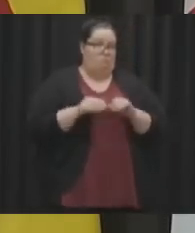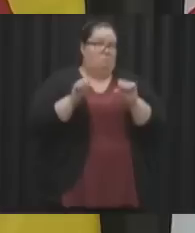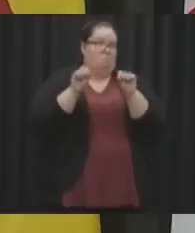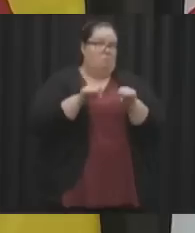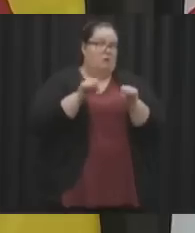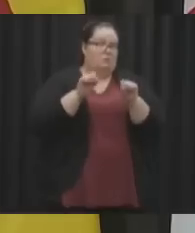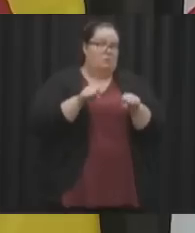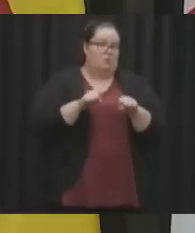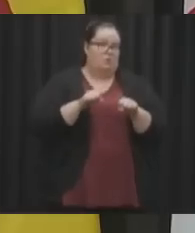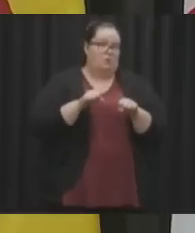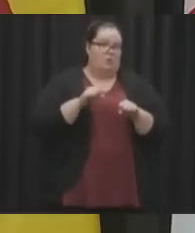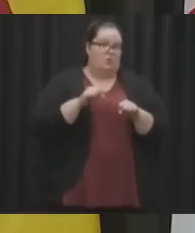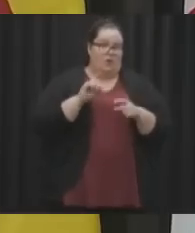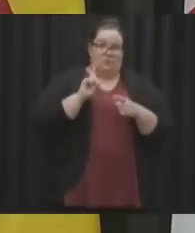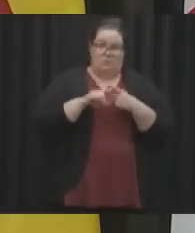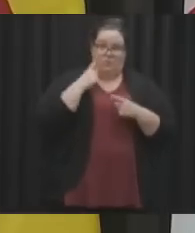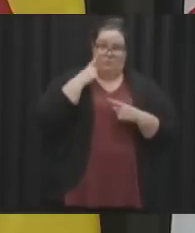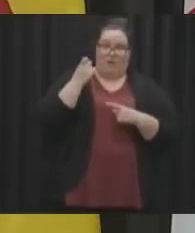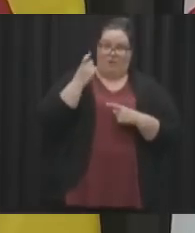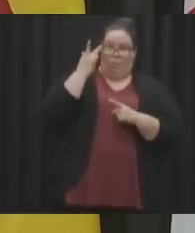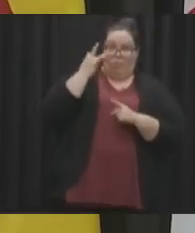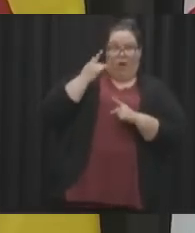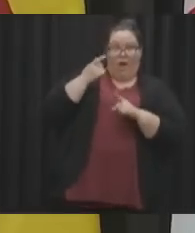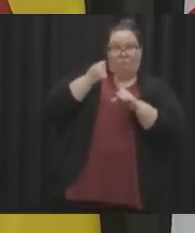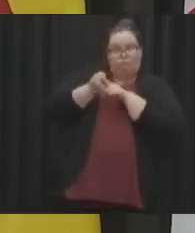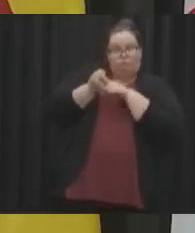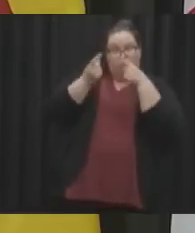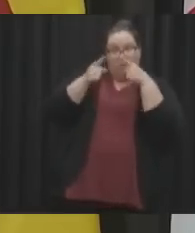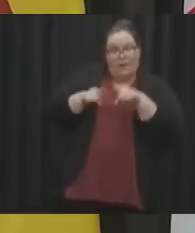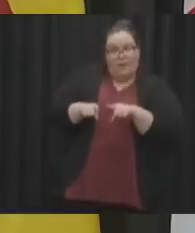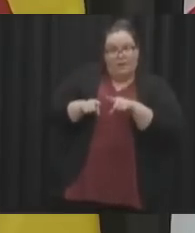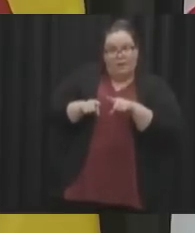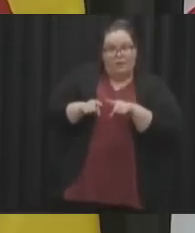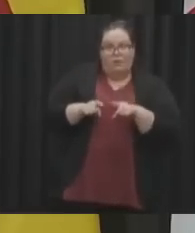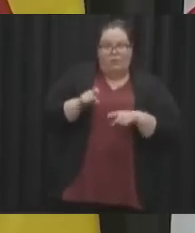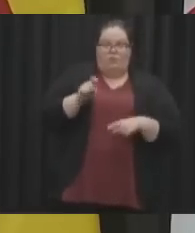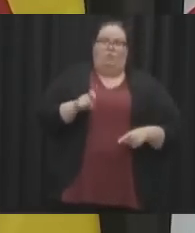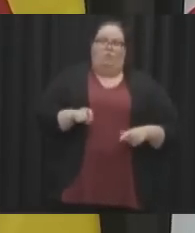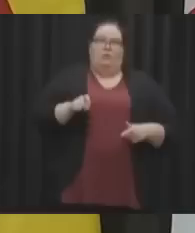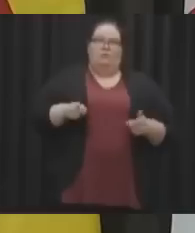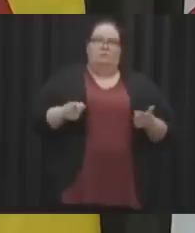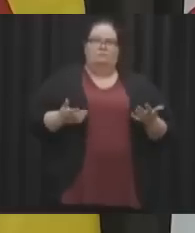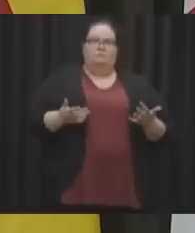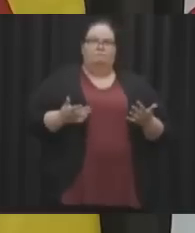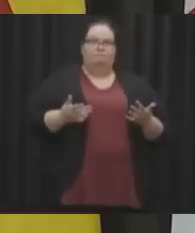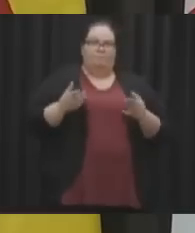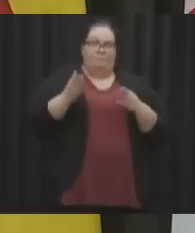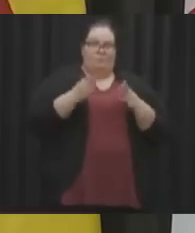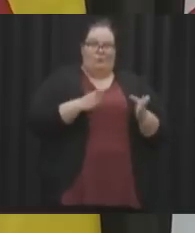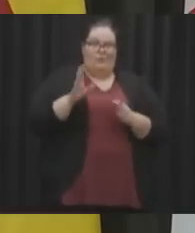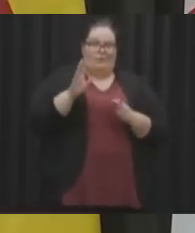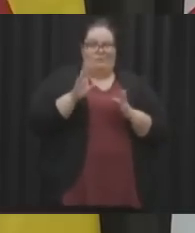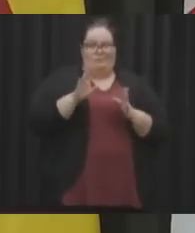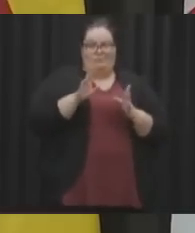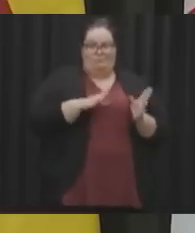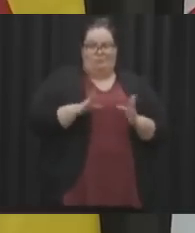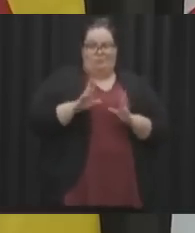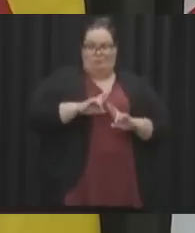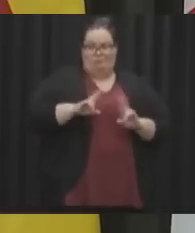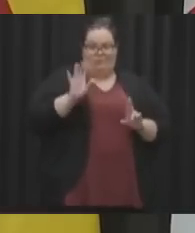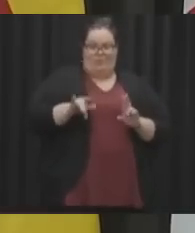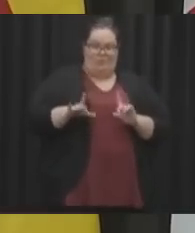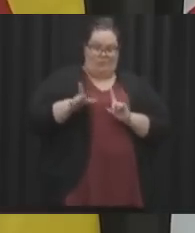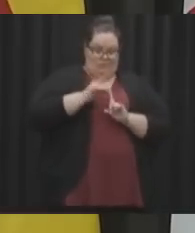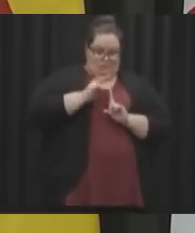providing as much information as you can. Sometimes it takes a few discussions and a few conversations. Download that app. We really,